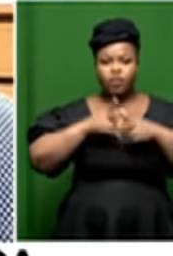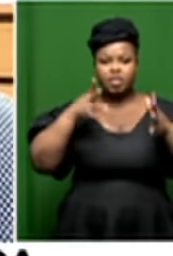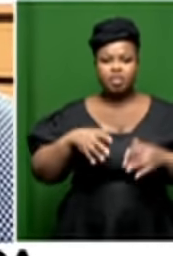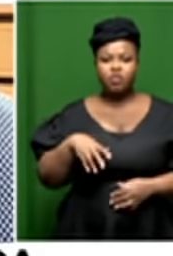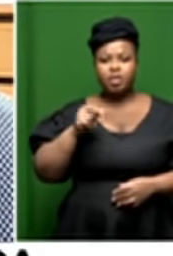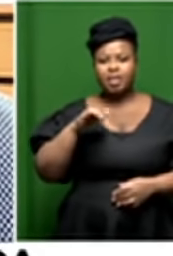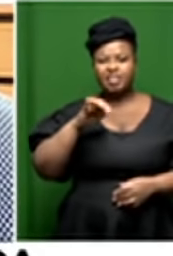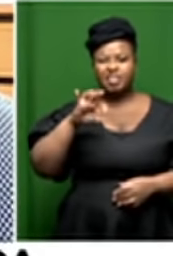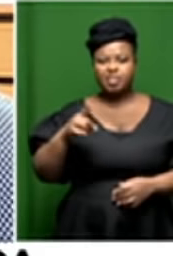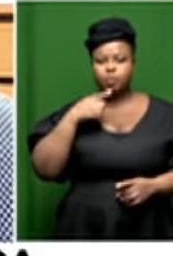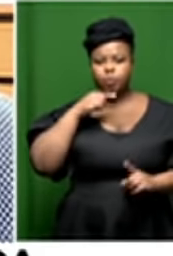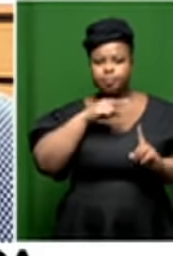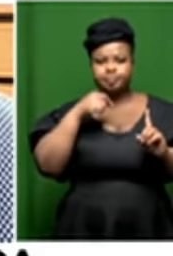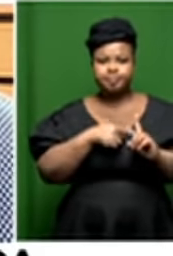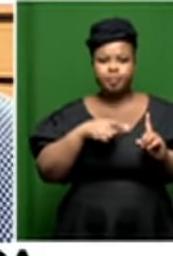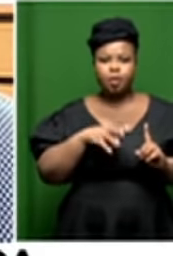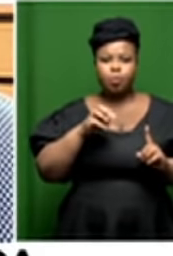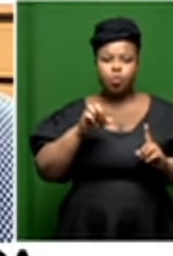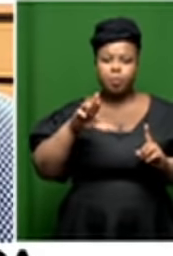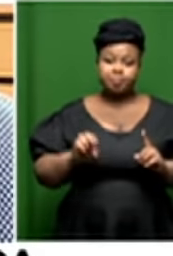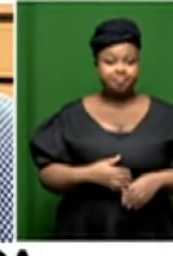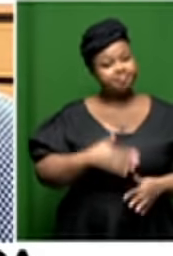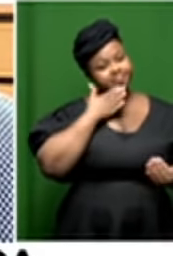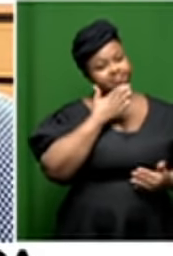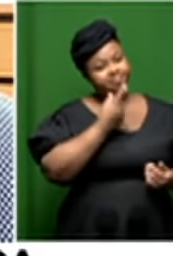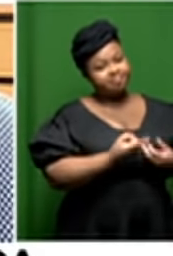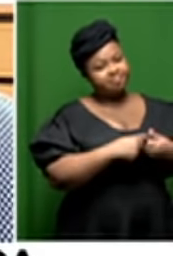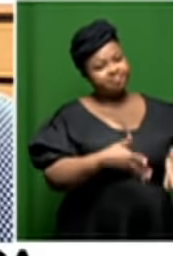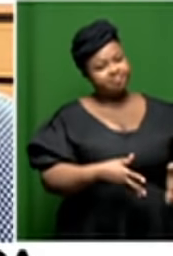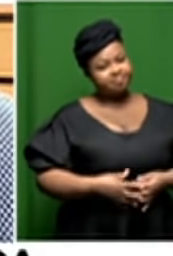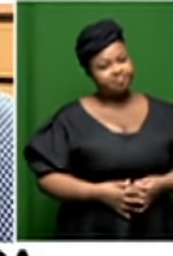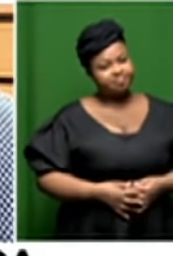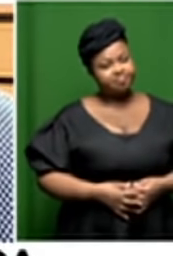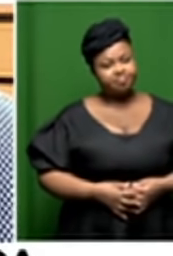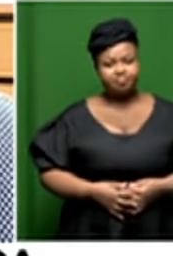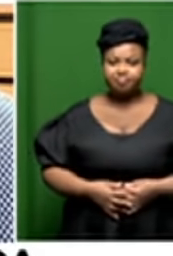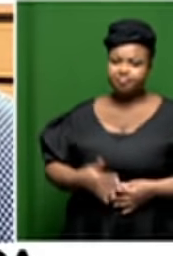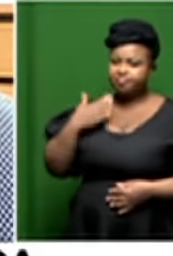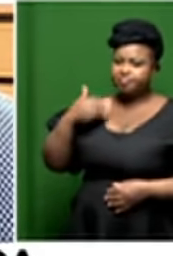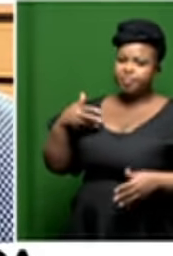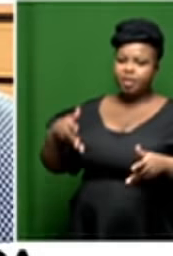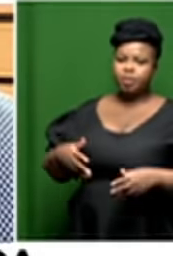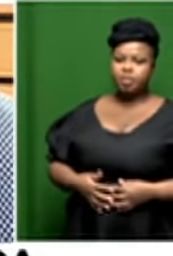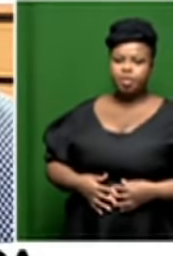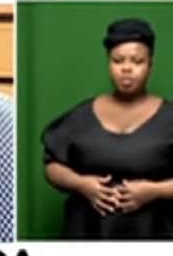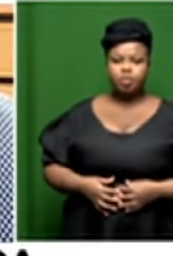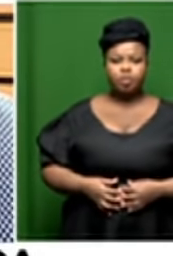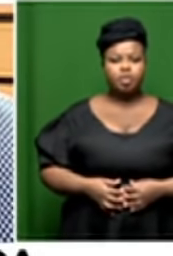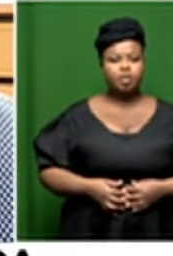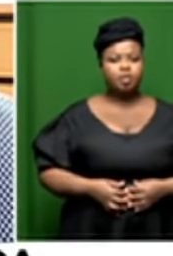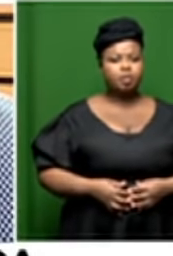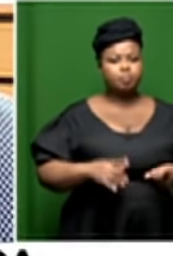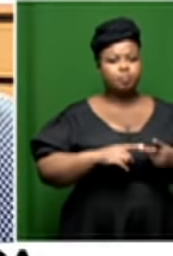Professor, Professor Penny Moore. Professor Moore, great to have you. Thanks for joining us. Thank you for having me. What more do we know about this